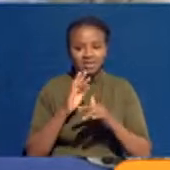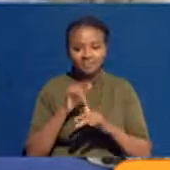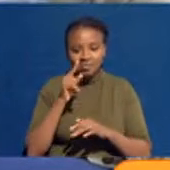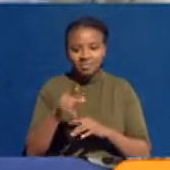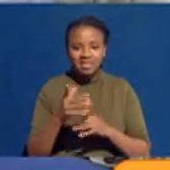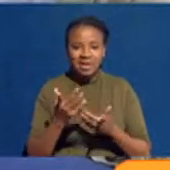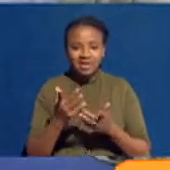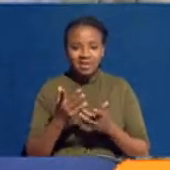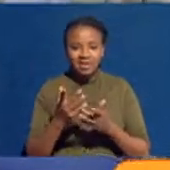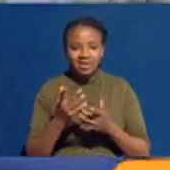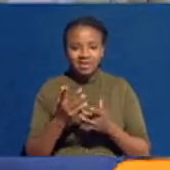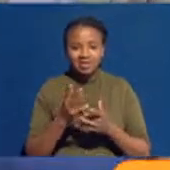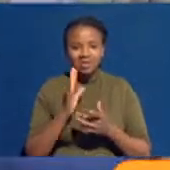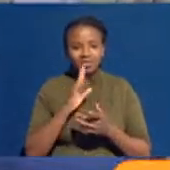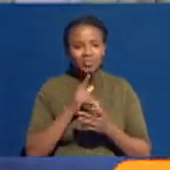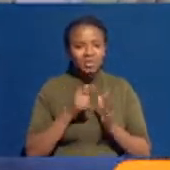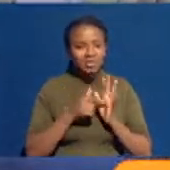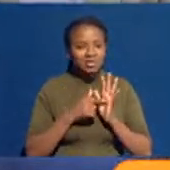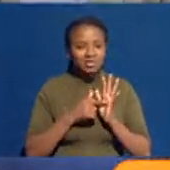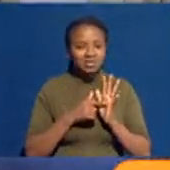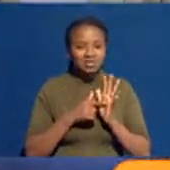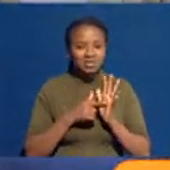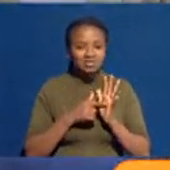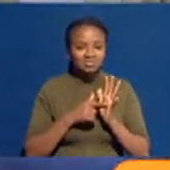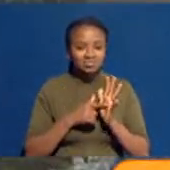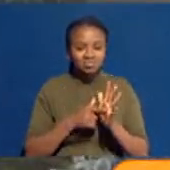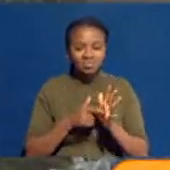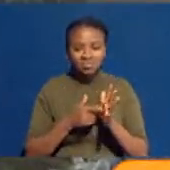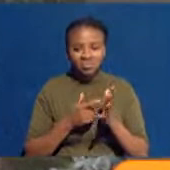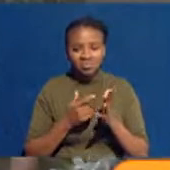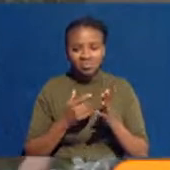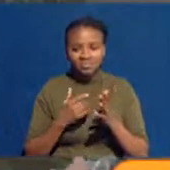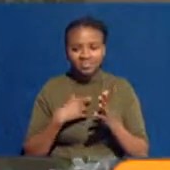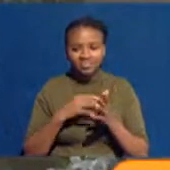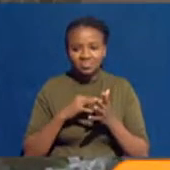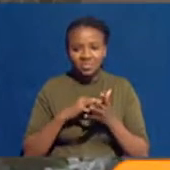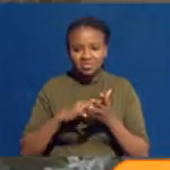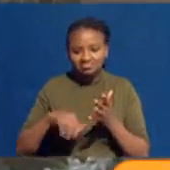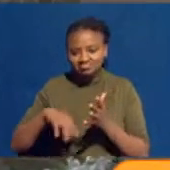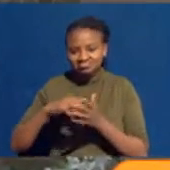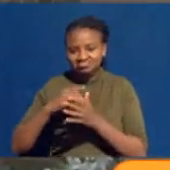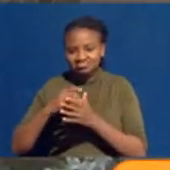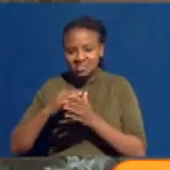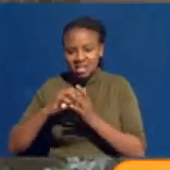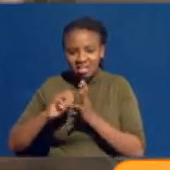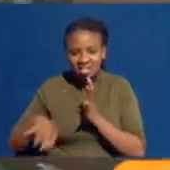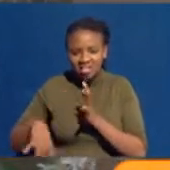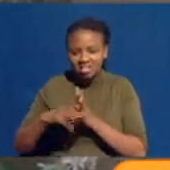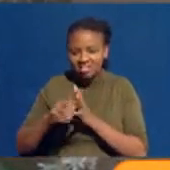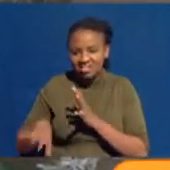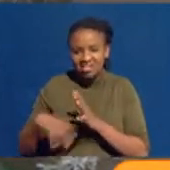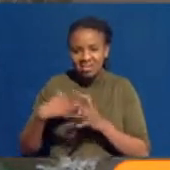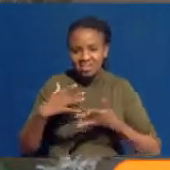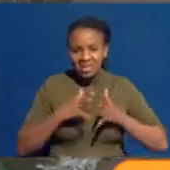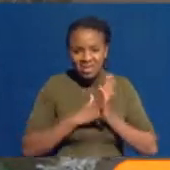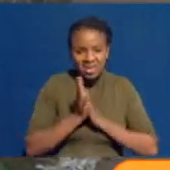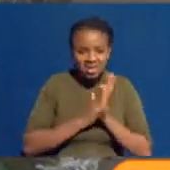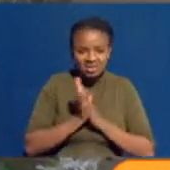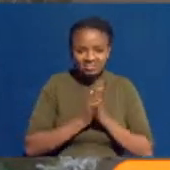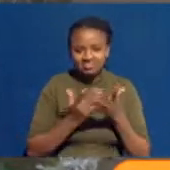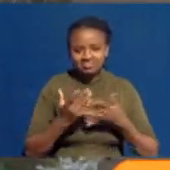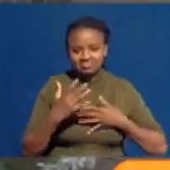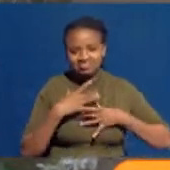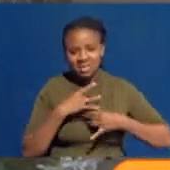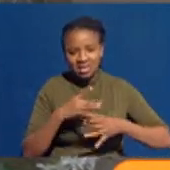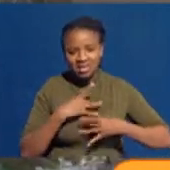offset maybe some of the energy dissipation you get when you're having to prove yourself or you're having to ignore people as